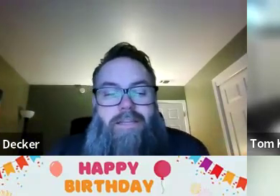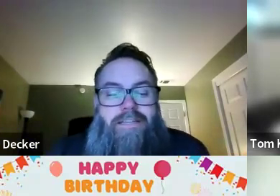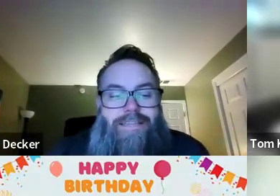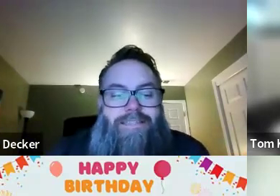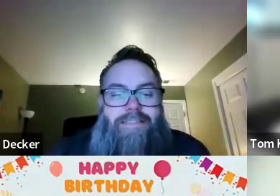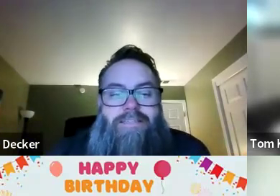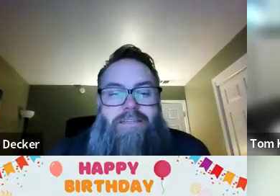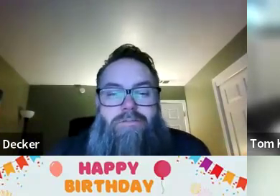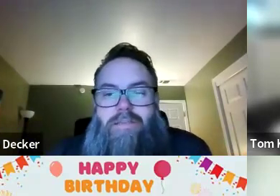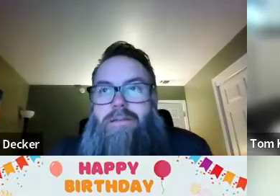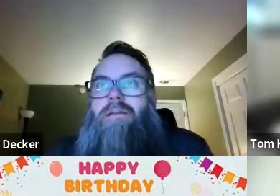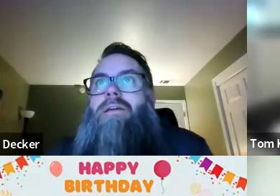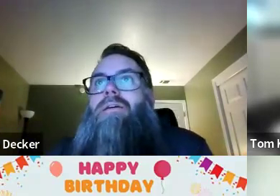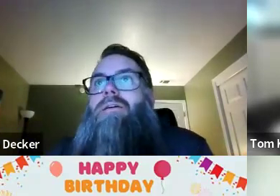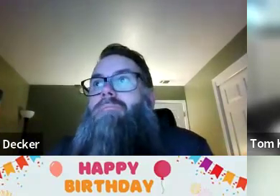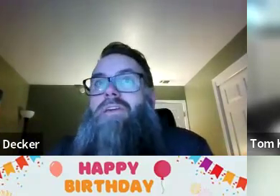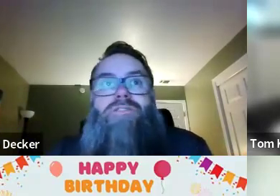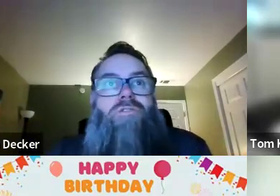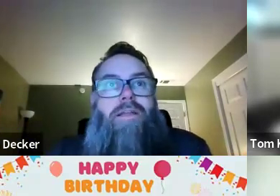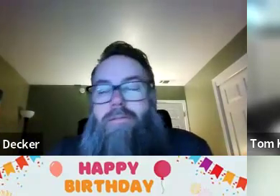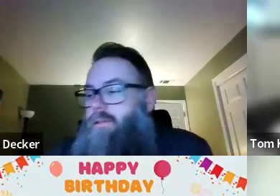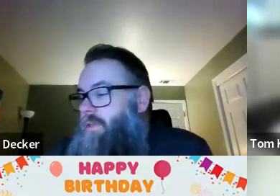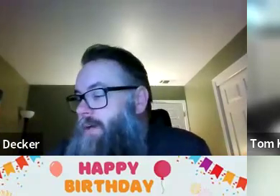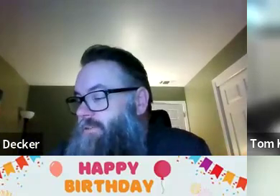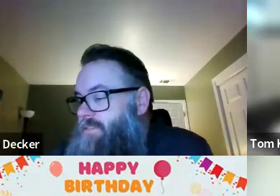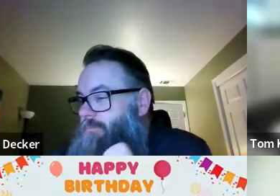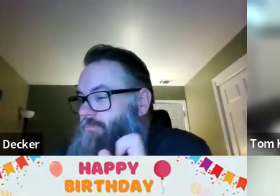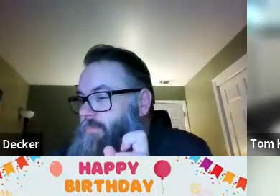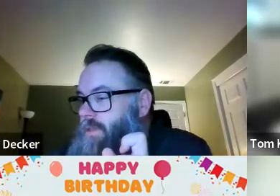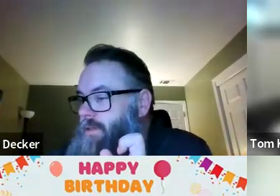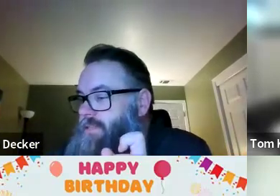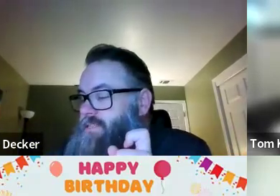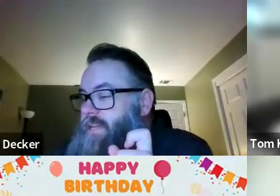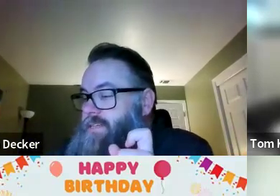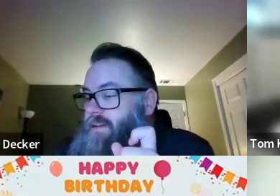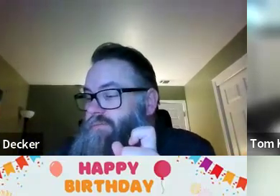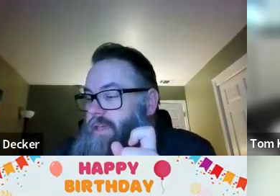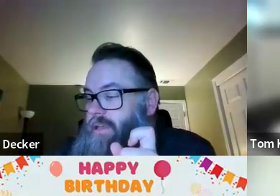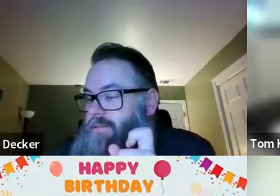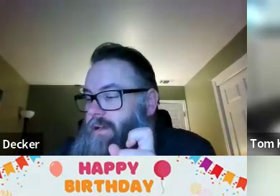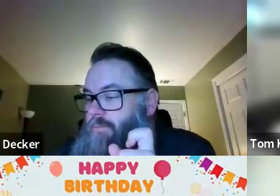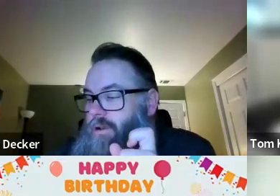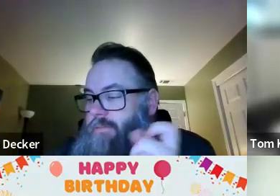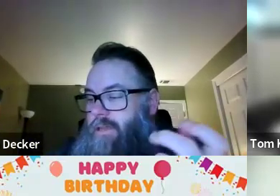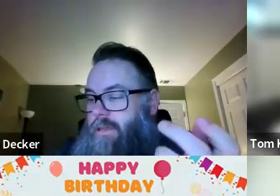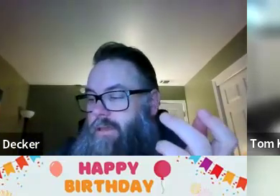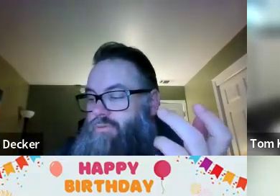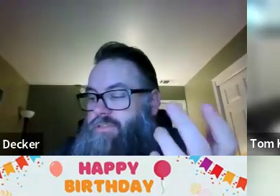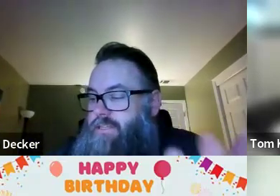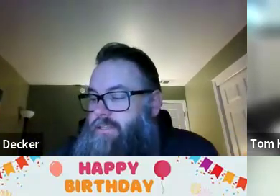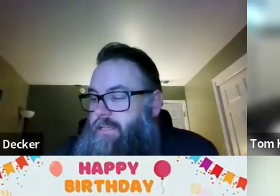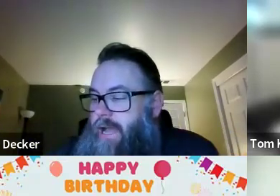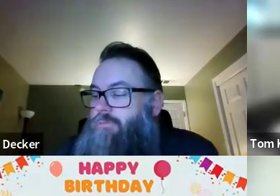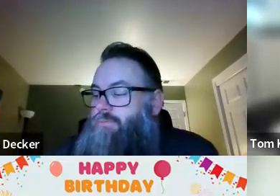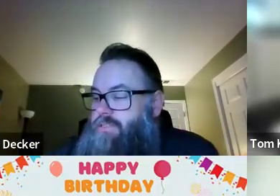getting us into these deals and making sure that, they happen. So it's exciting stuff. And we're going to